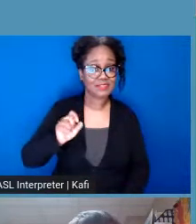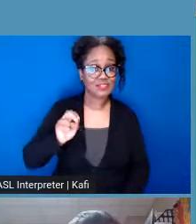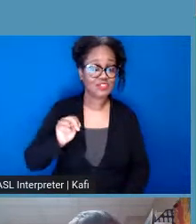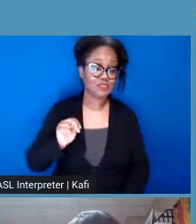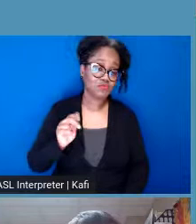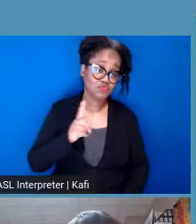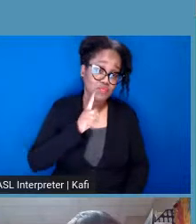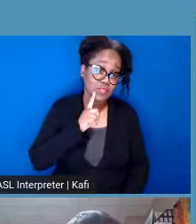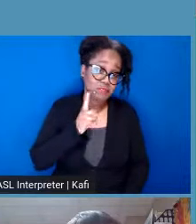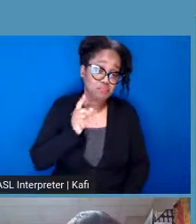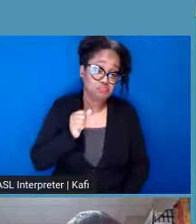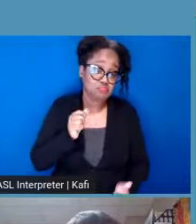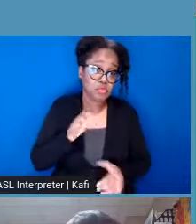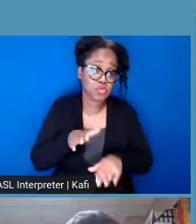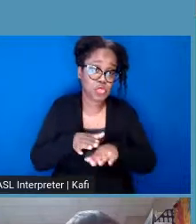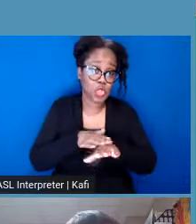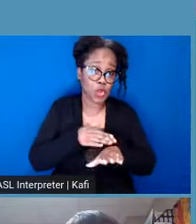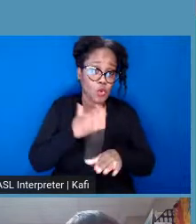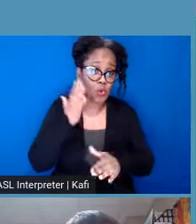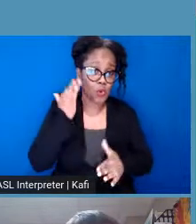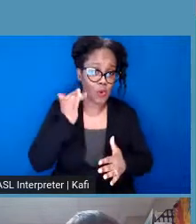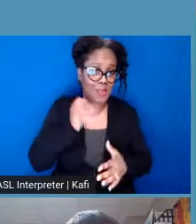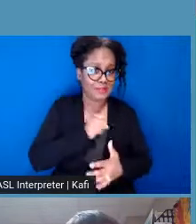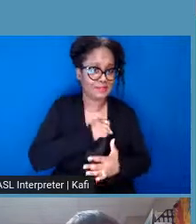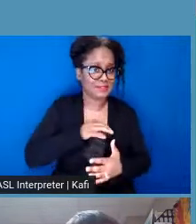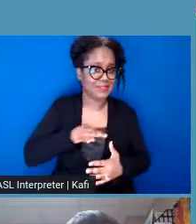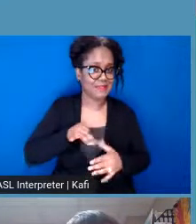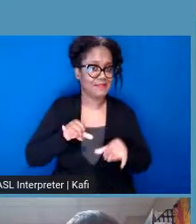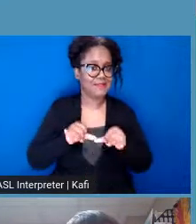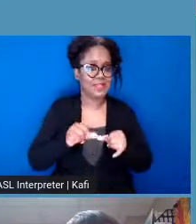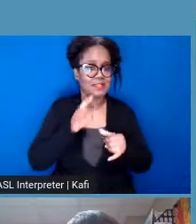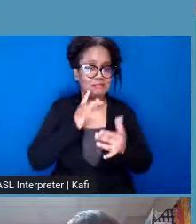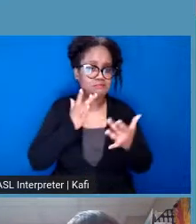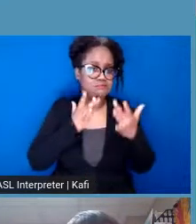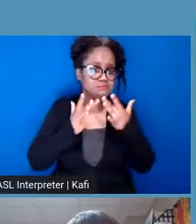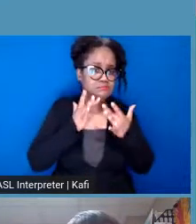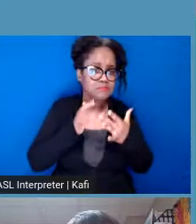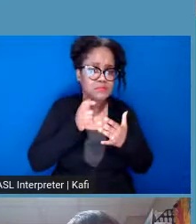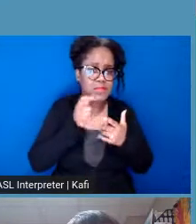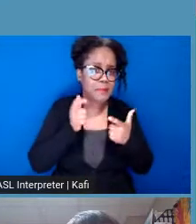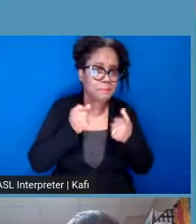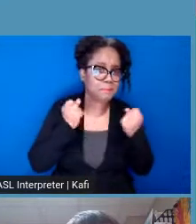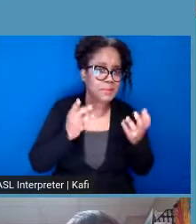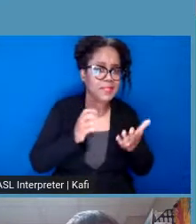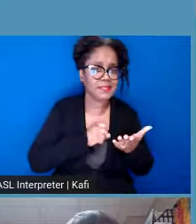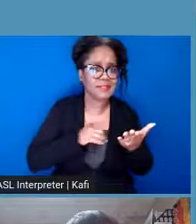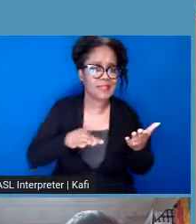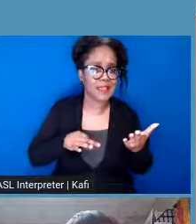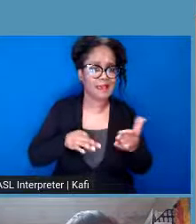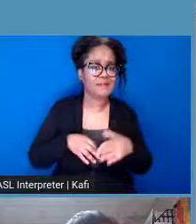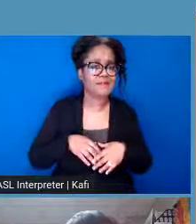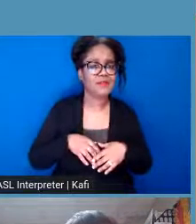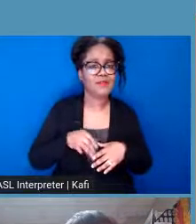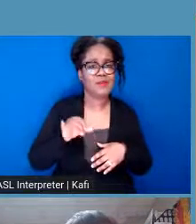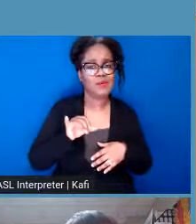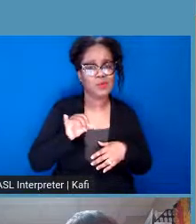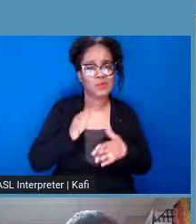and some limitations with our website. And with that background, I'll turn it over to